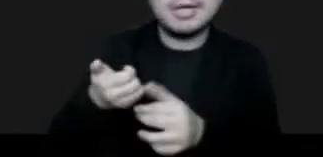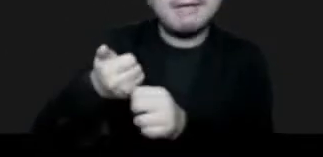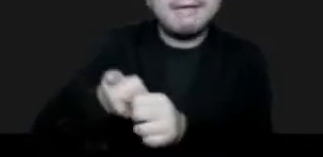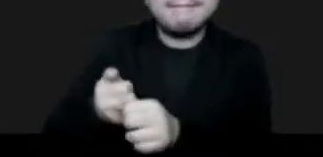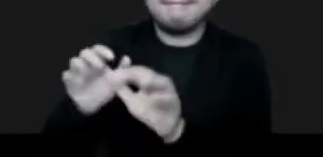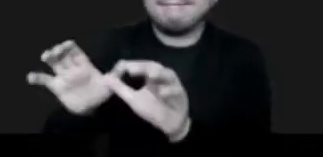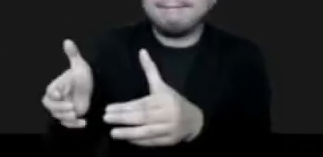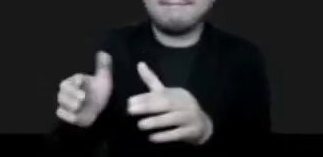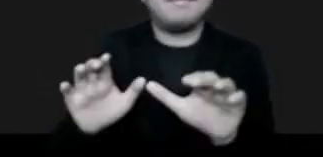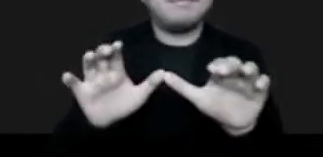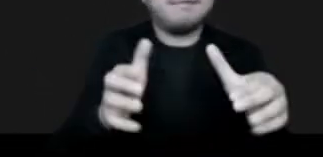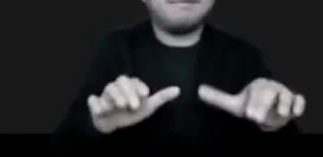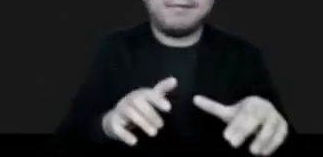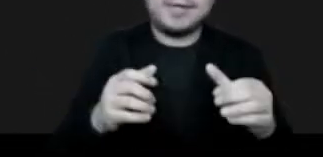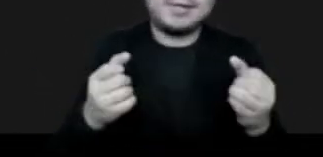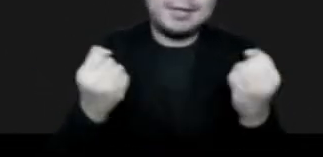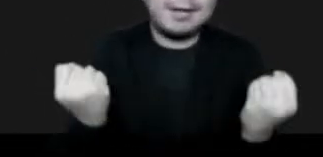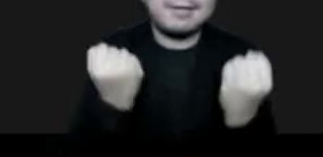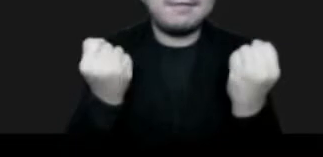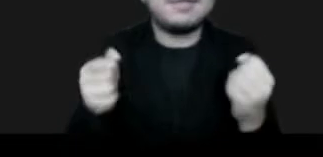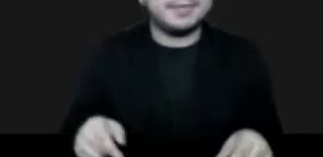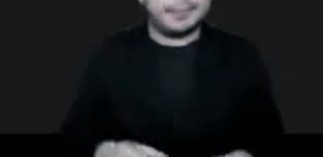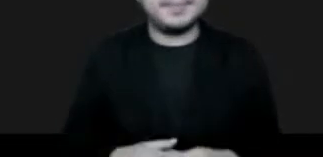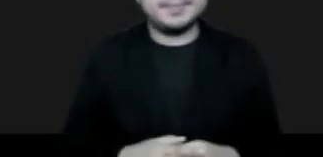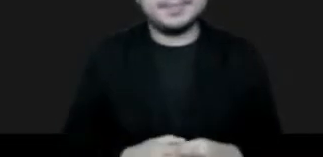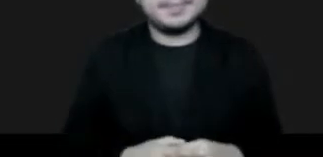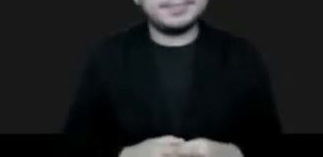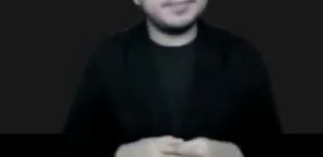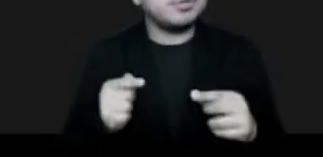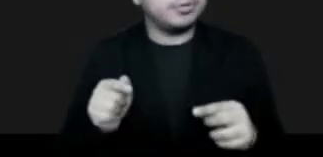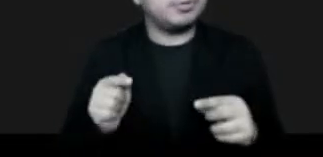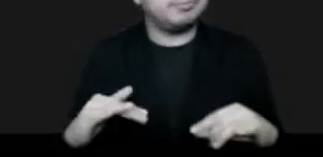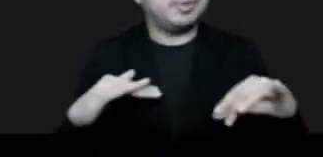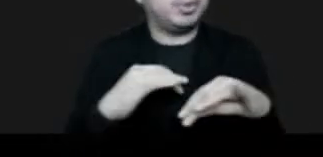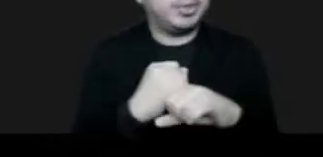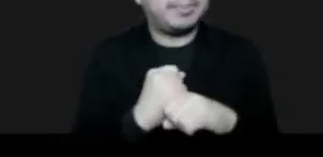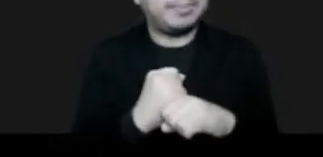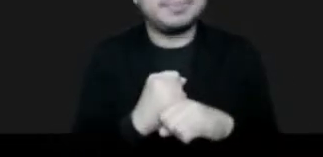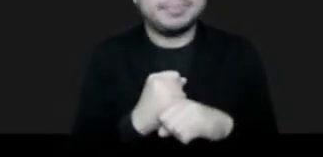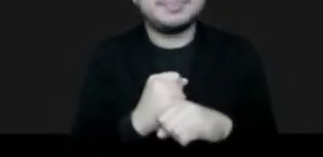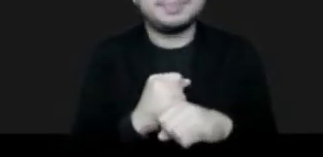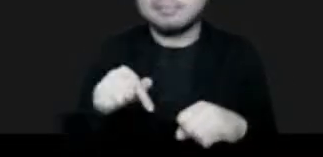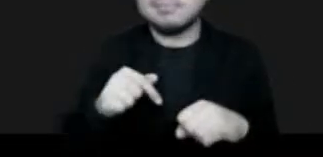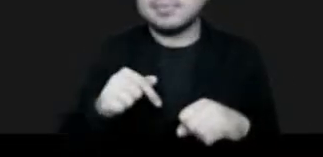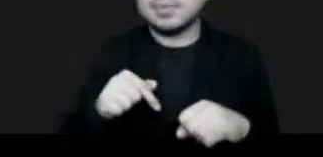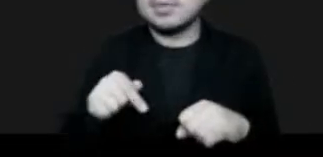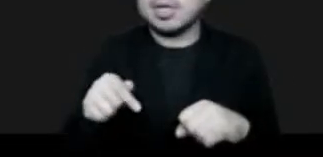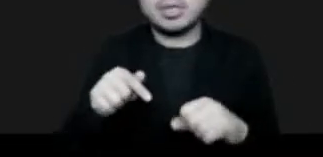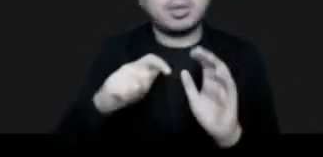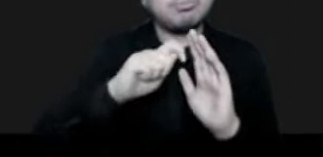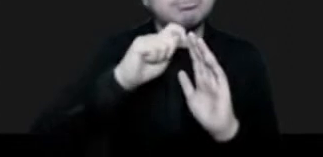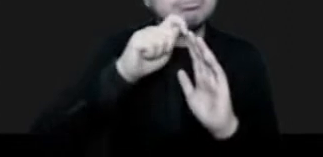activities. I want to wrap up by just providing a very quick summary of the project that we are